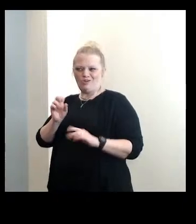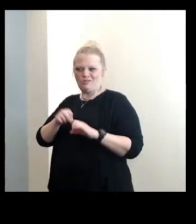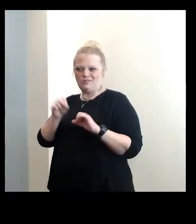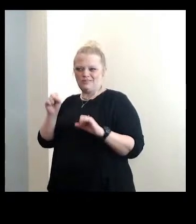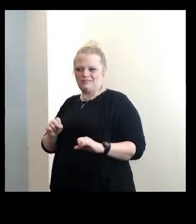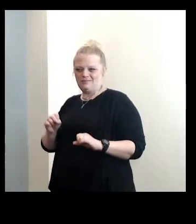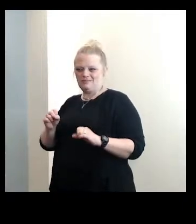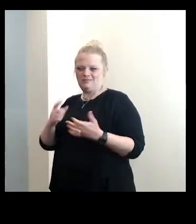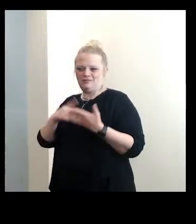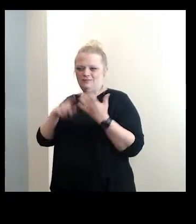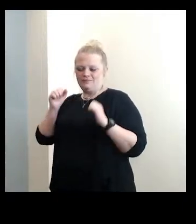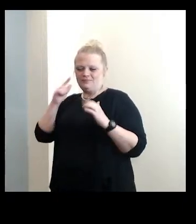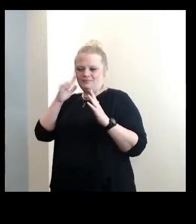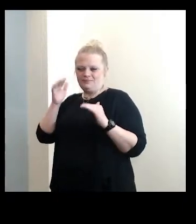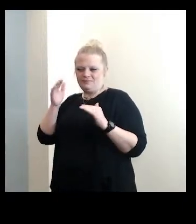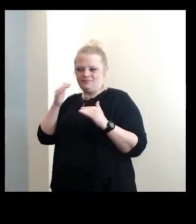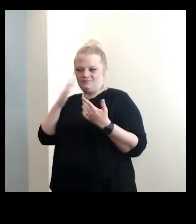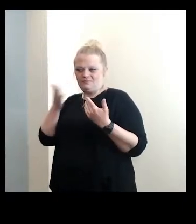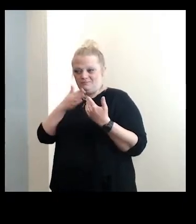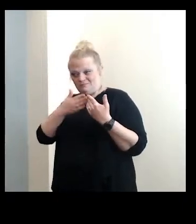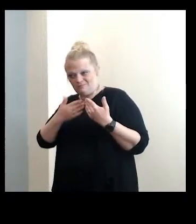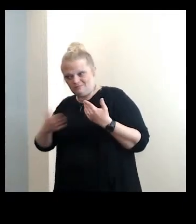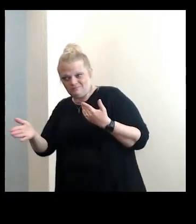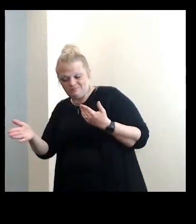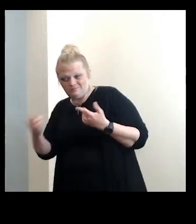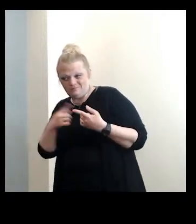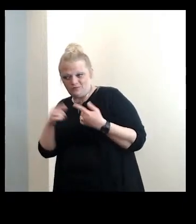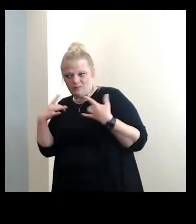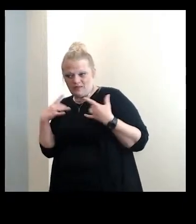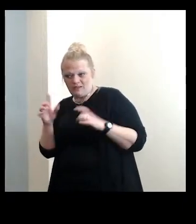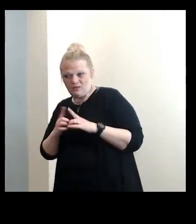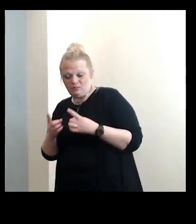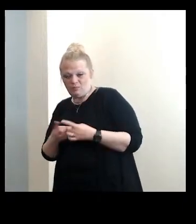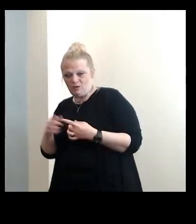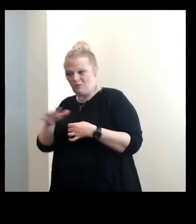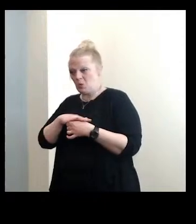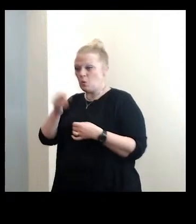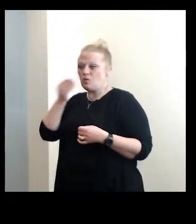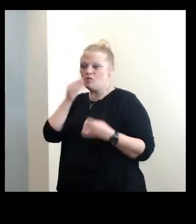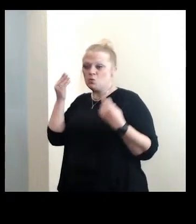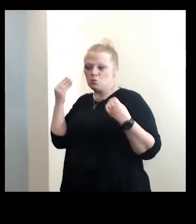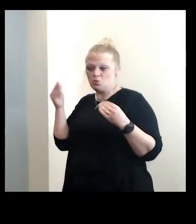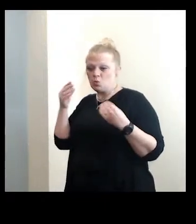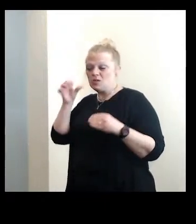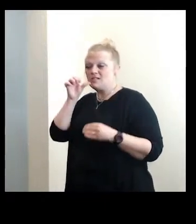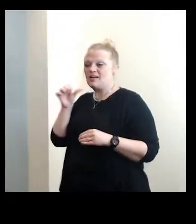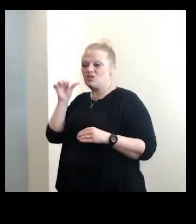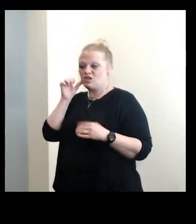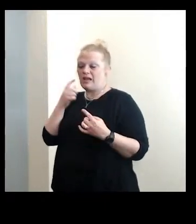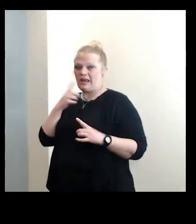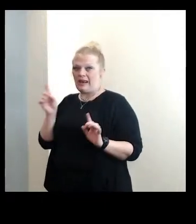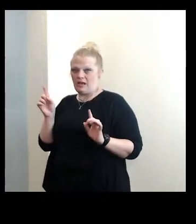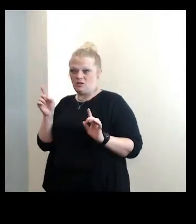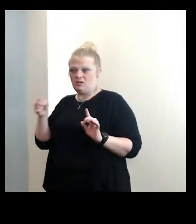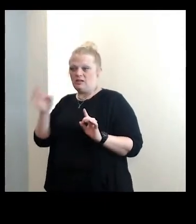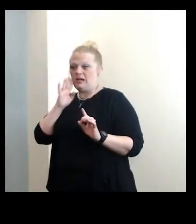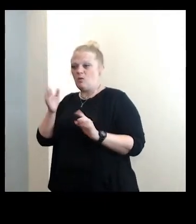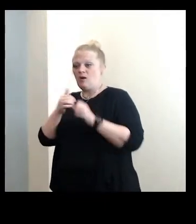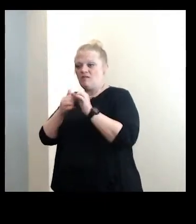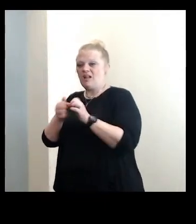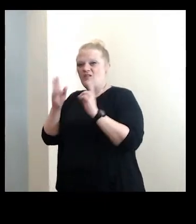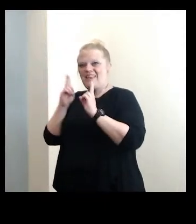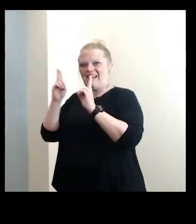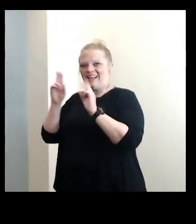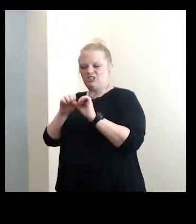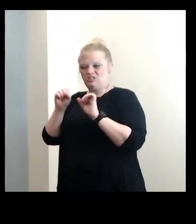expect moving forward with enforcement by the Erie County Health Department? A local grocery store chain yesterday announced that they're going to go by the honor